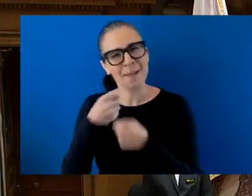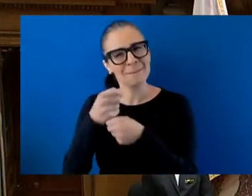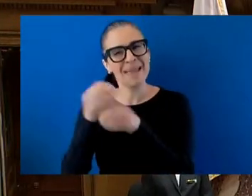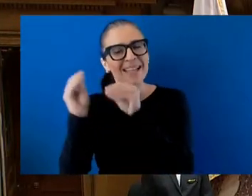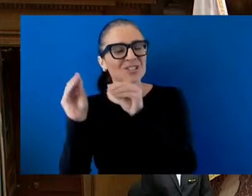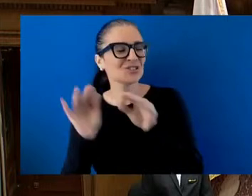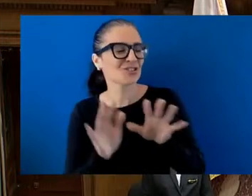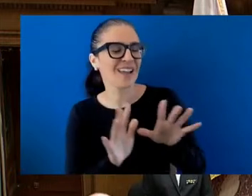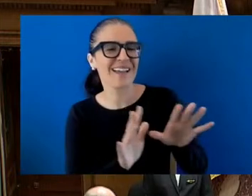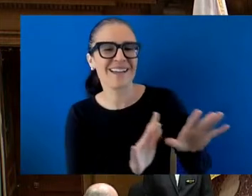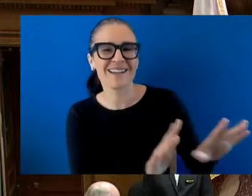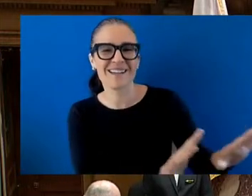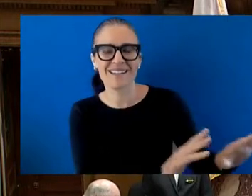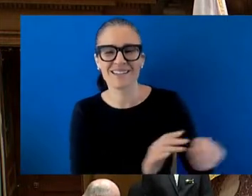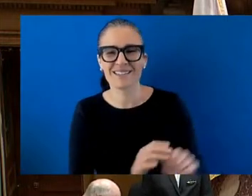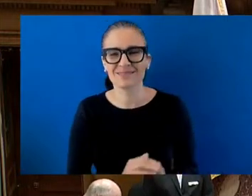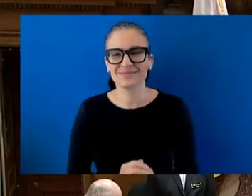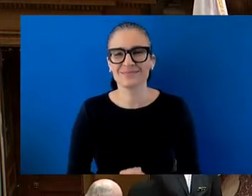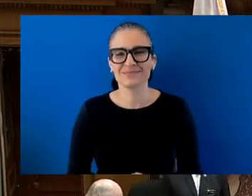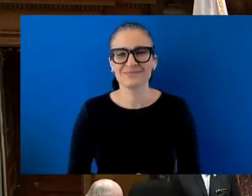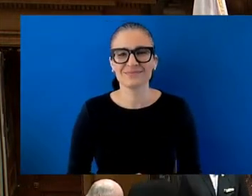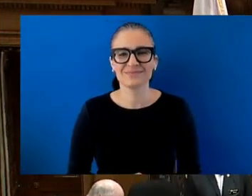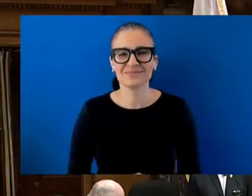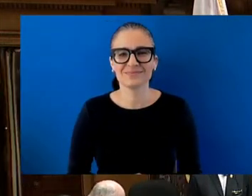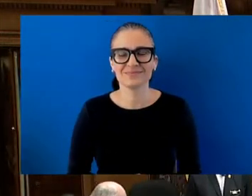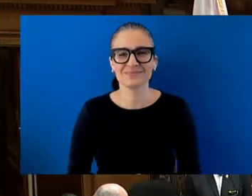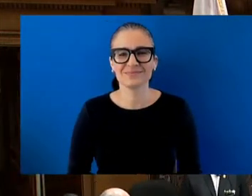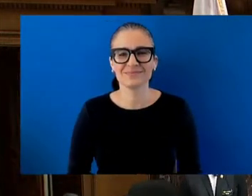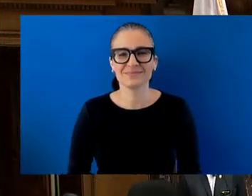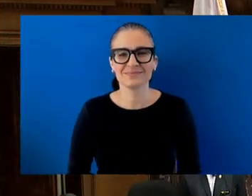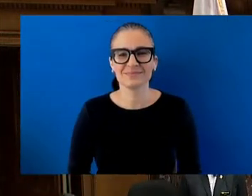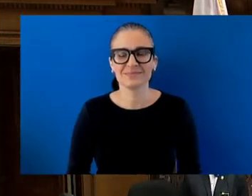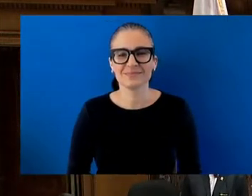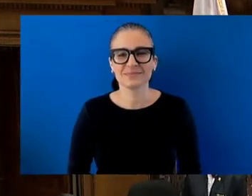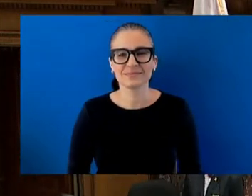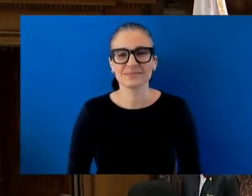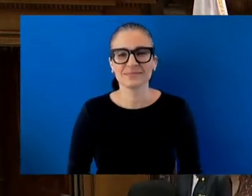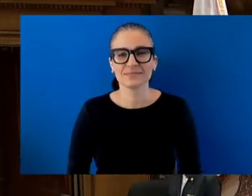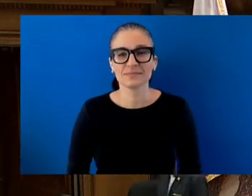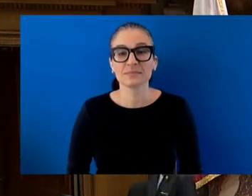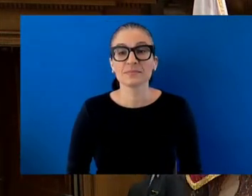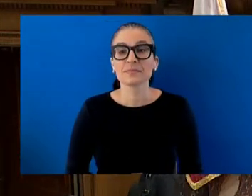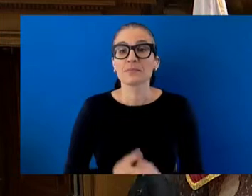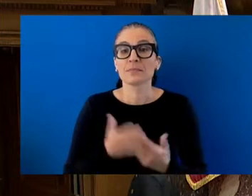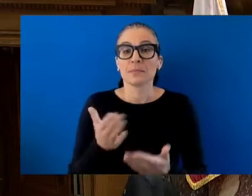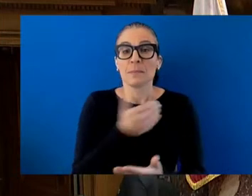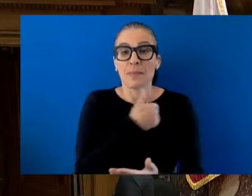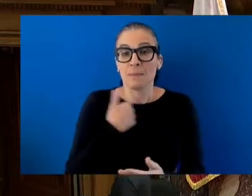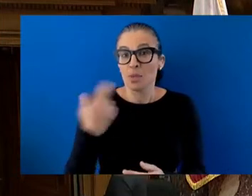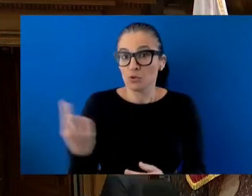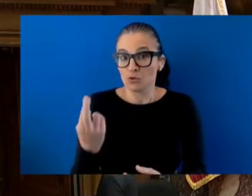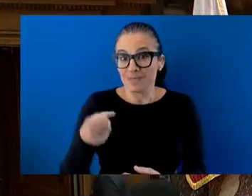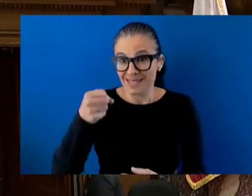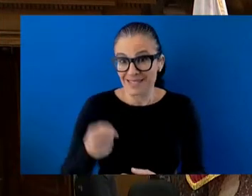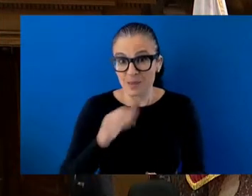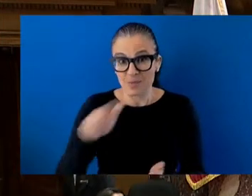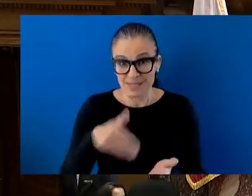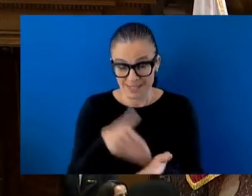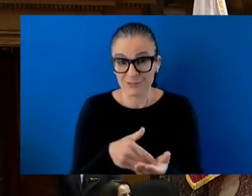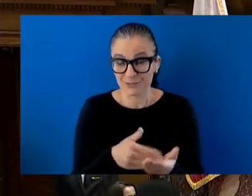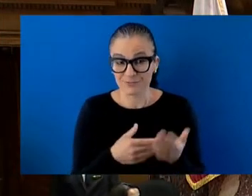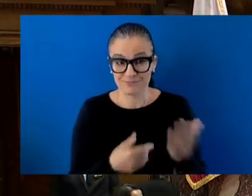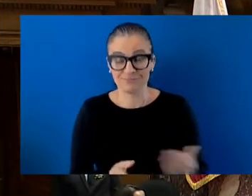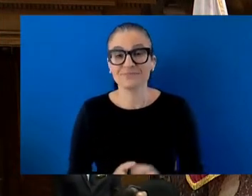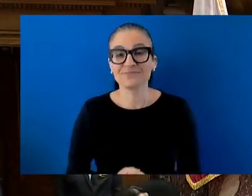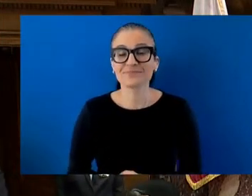Introductions by members. Member for Richmond South Centre. Honourable Speaker, I just want to take this opportunity to wish